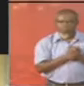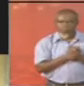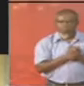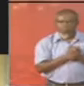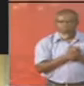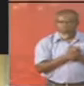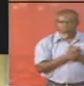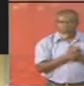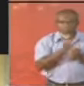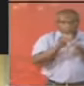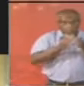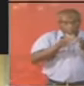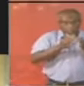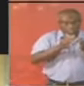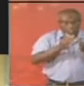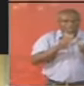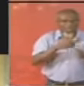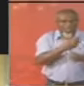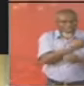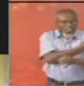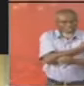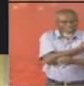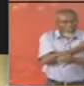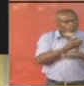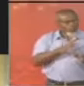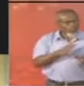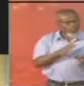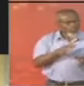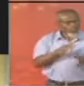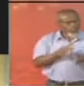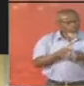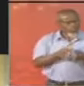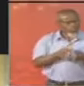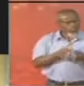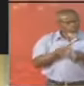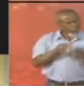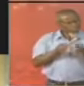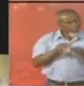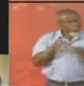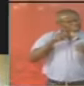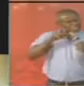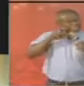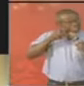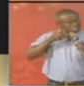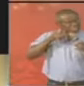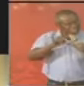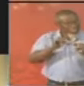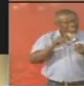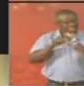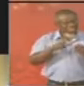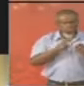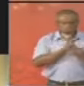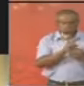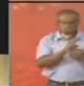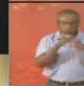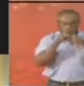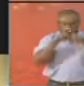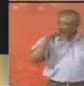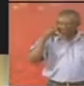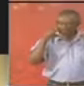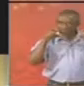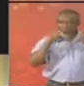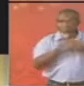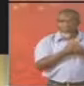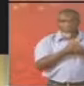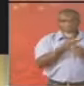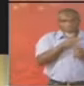If we get vaccinated, if you get vaccinated, do you still have to wear a face mask? And if so, at what point would